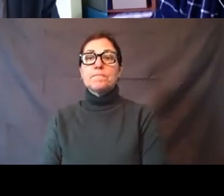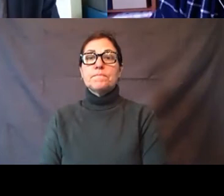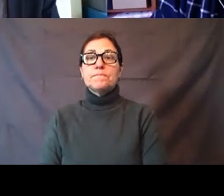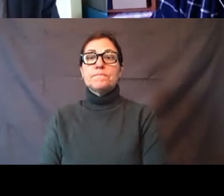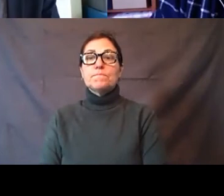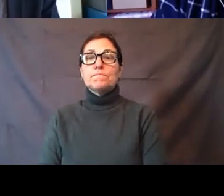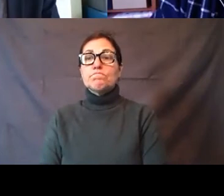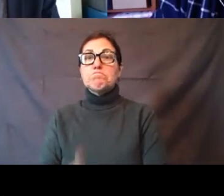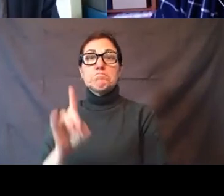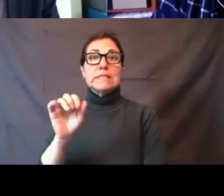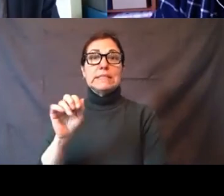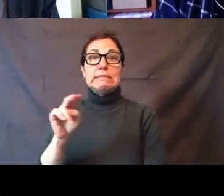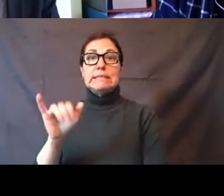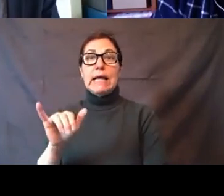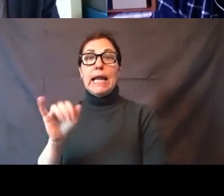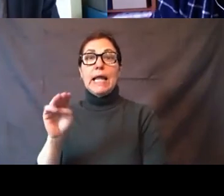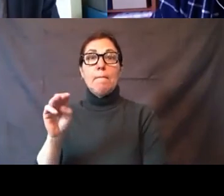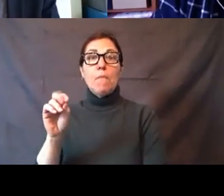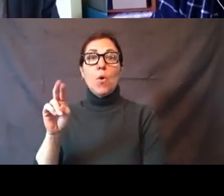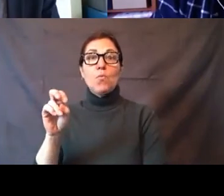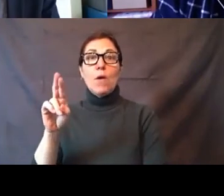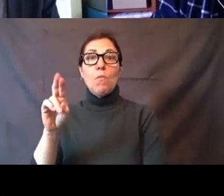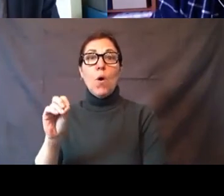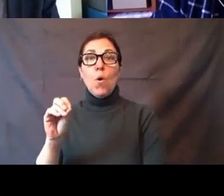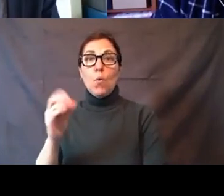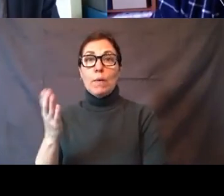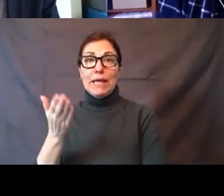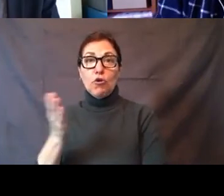Is Danny Marrero with us?